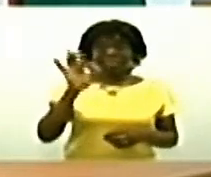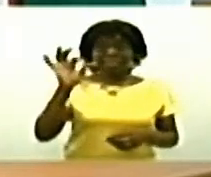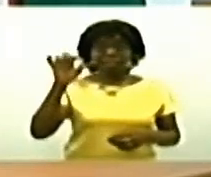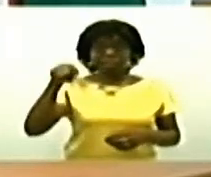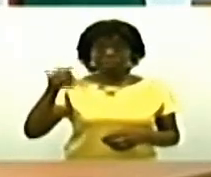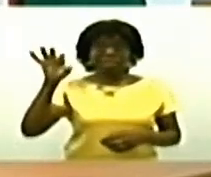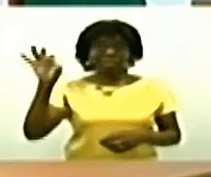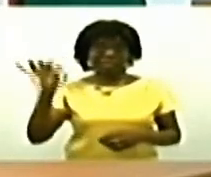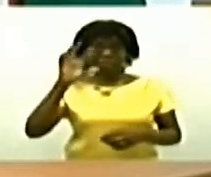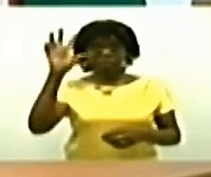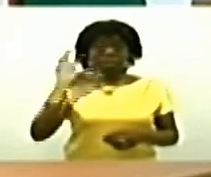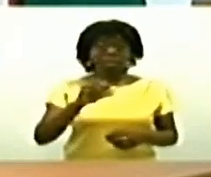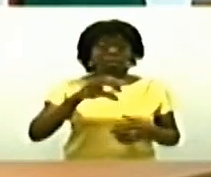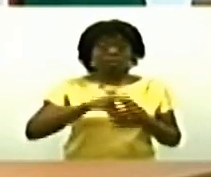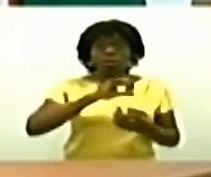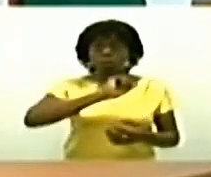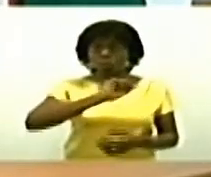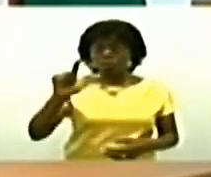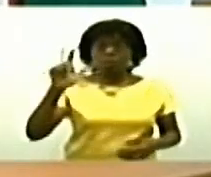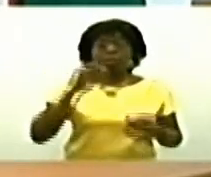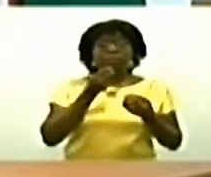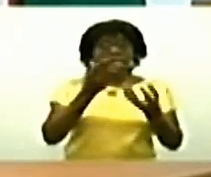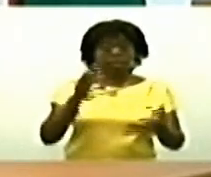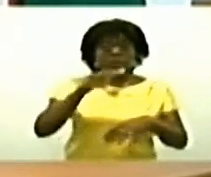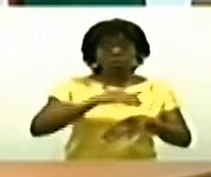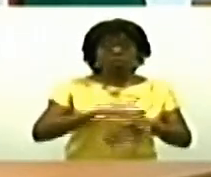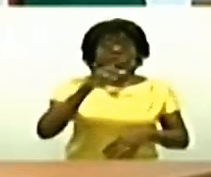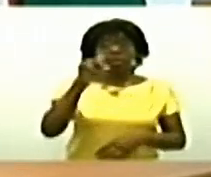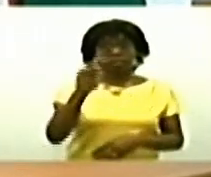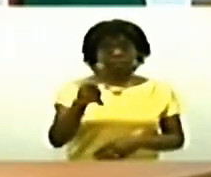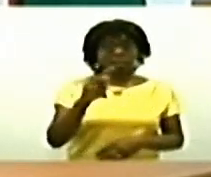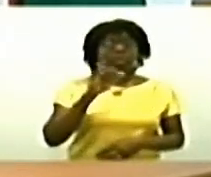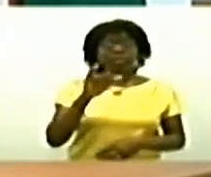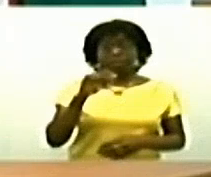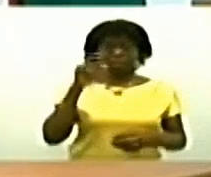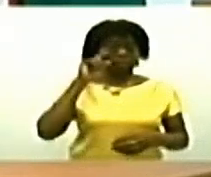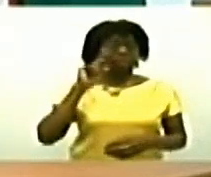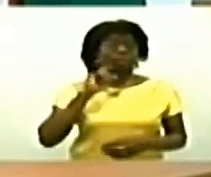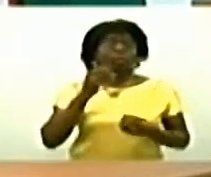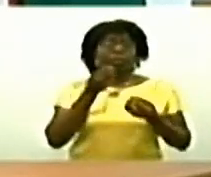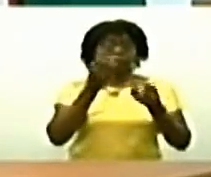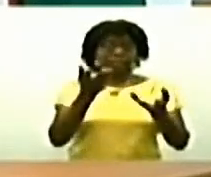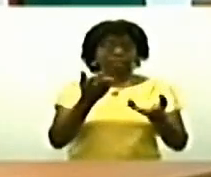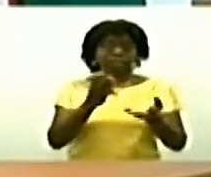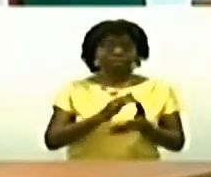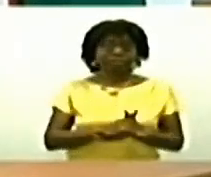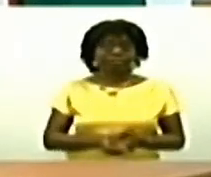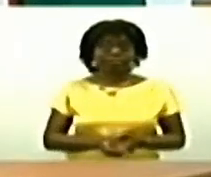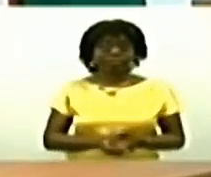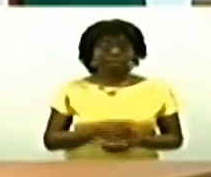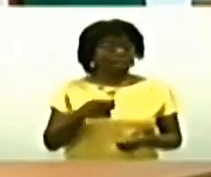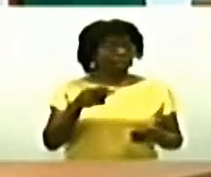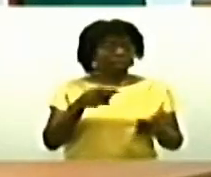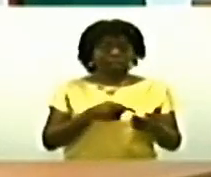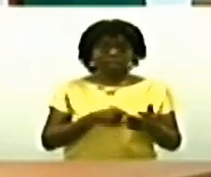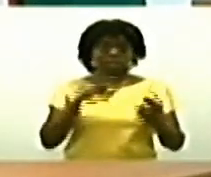99.9% of all the messages that come on television is a sexual message. This objectivization finds